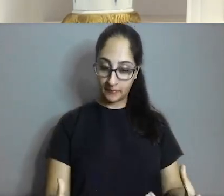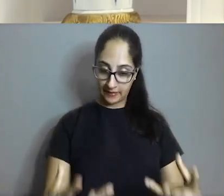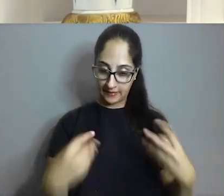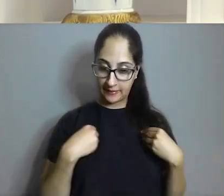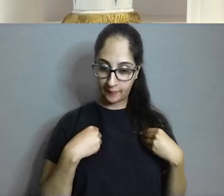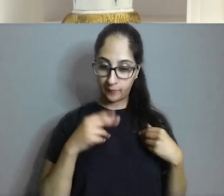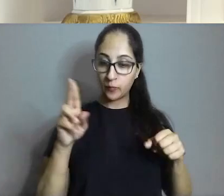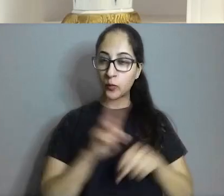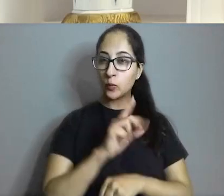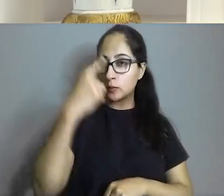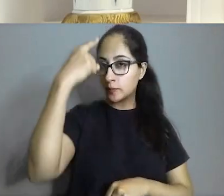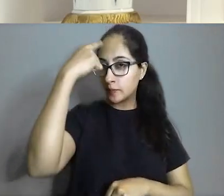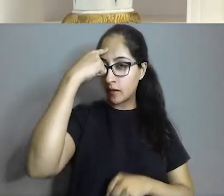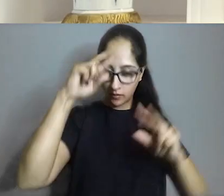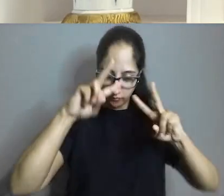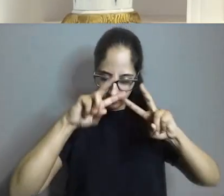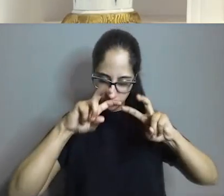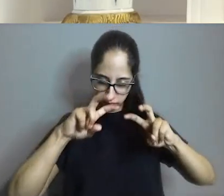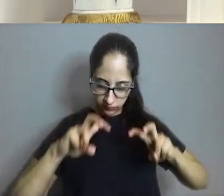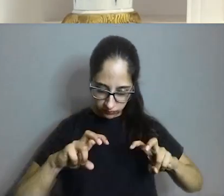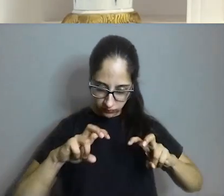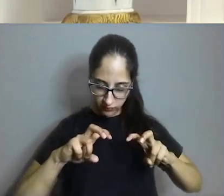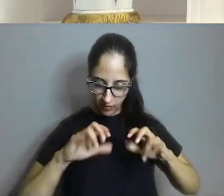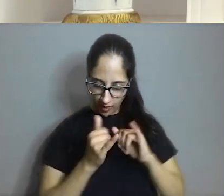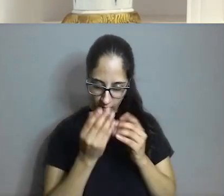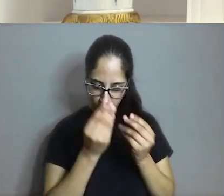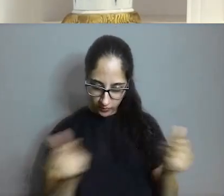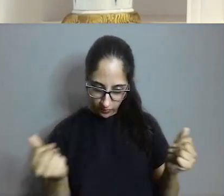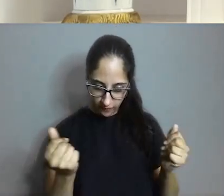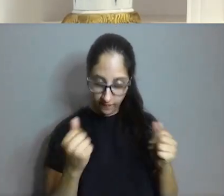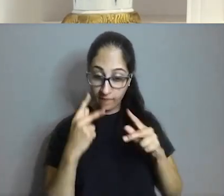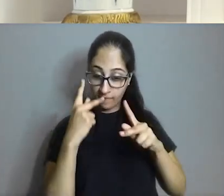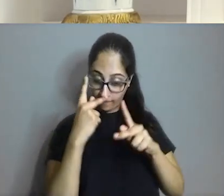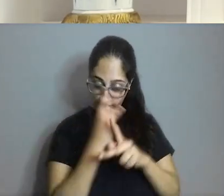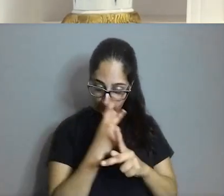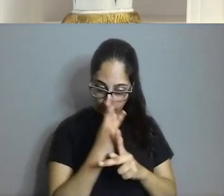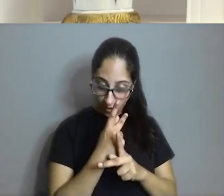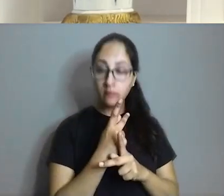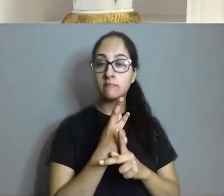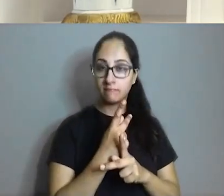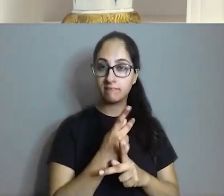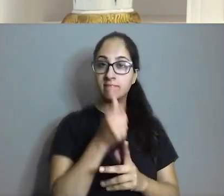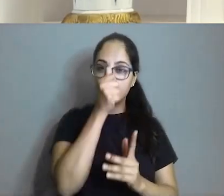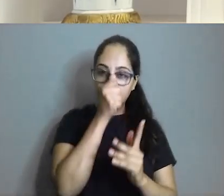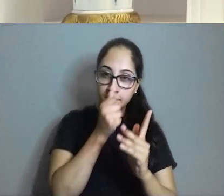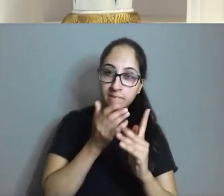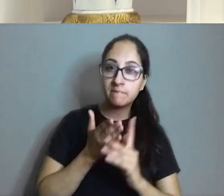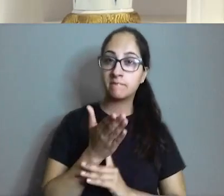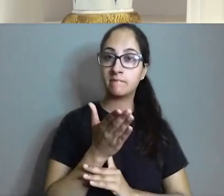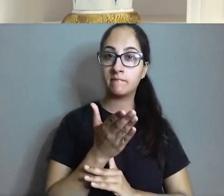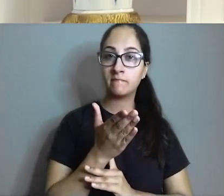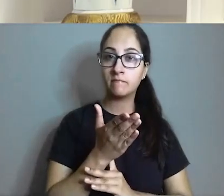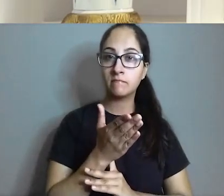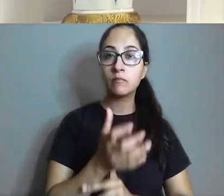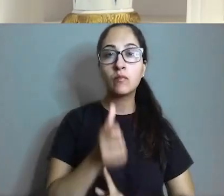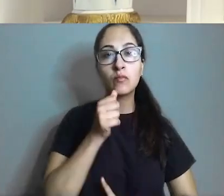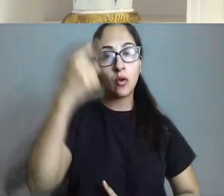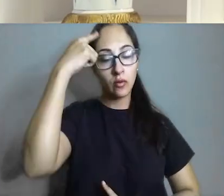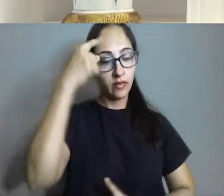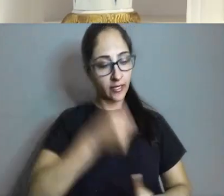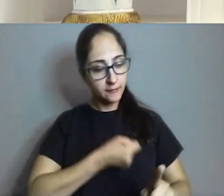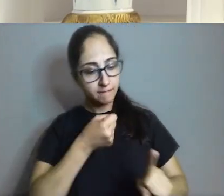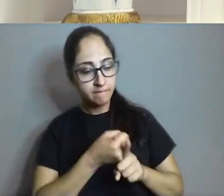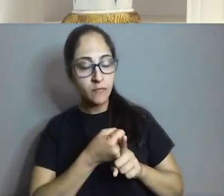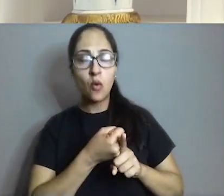with intelligence and courage, with the mindset that setbacks are not forces